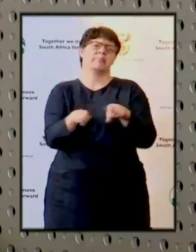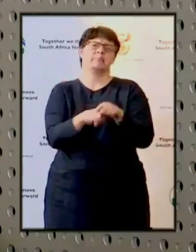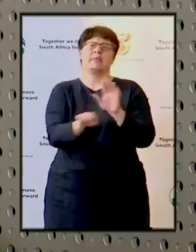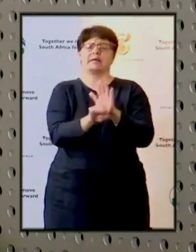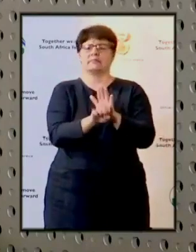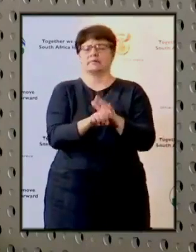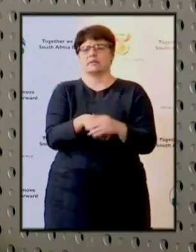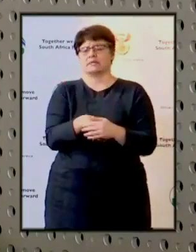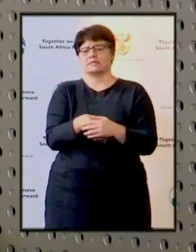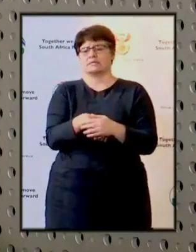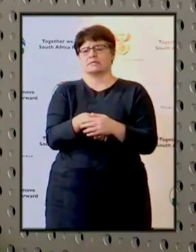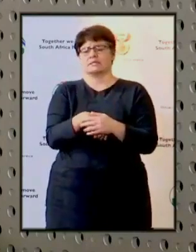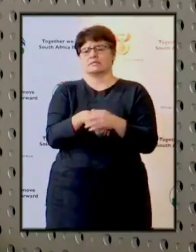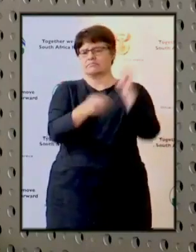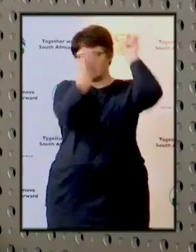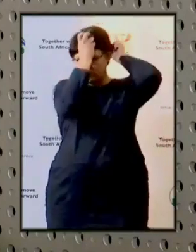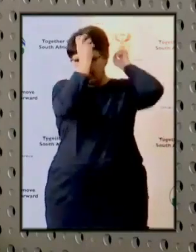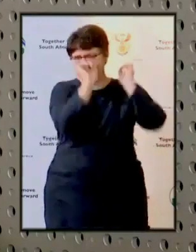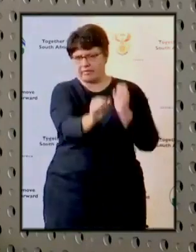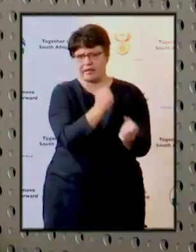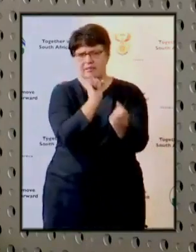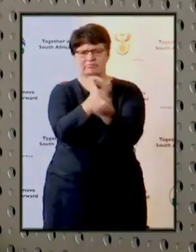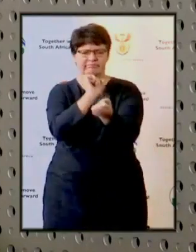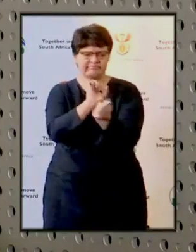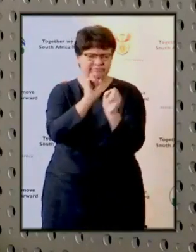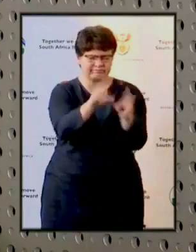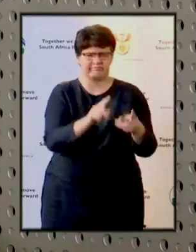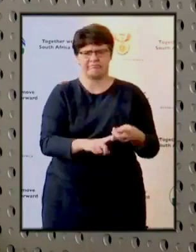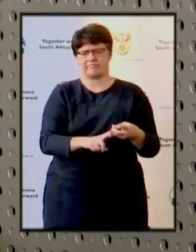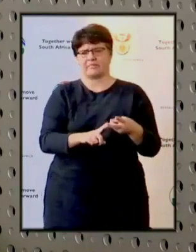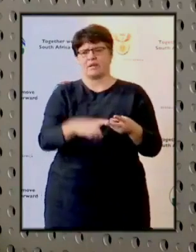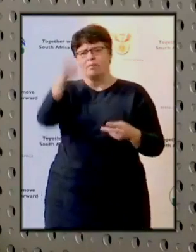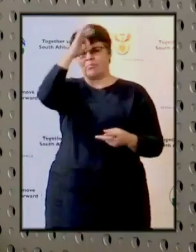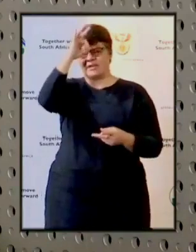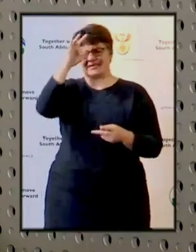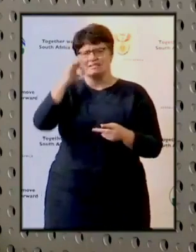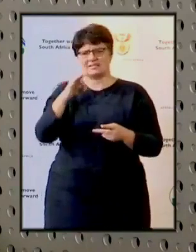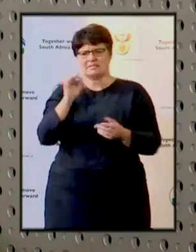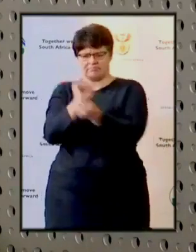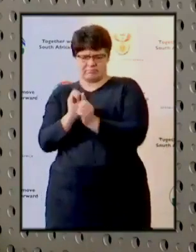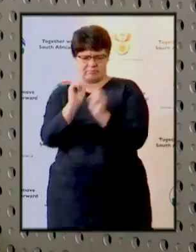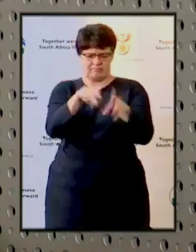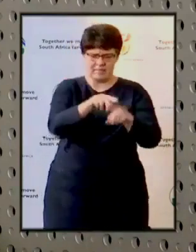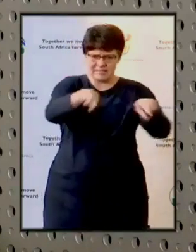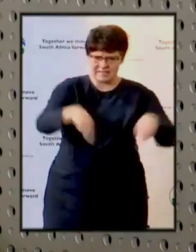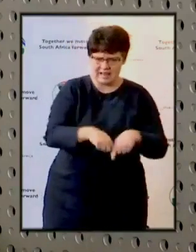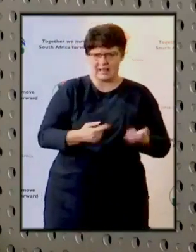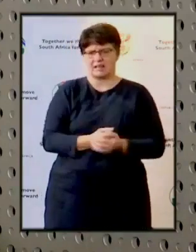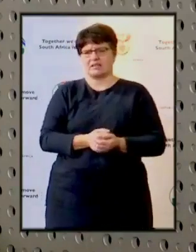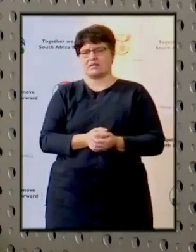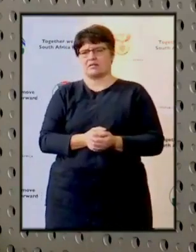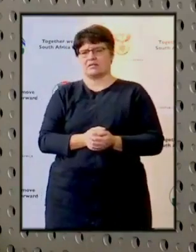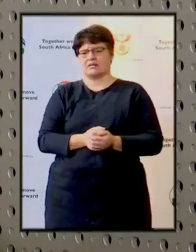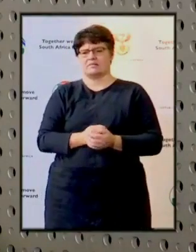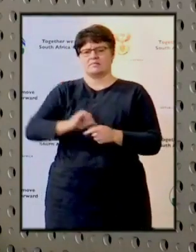correctional services, remand detention facilities, police holding cells, military detention